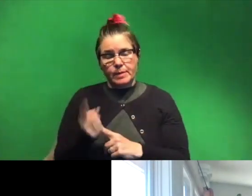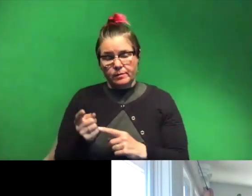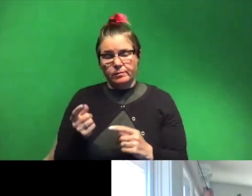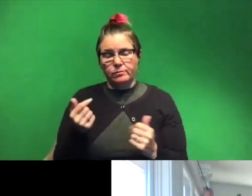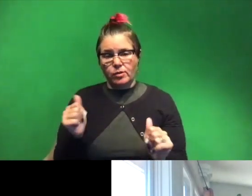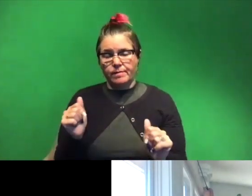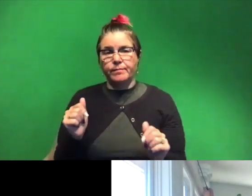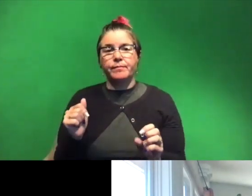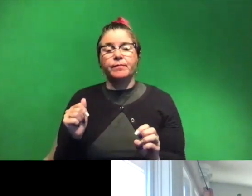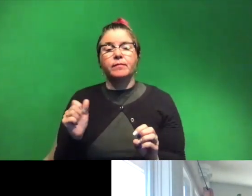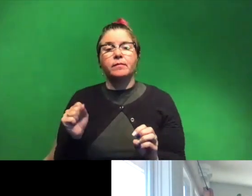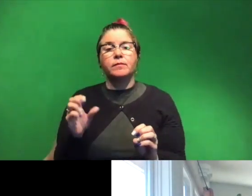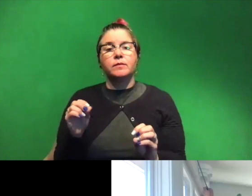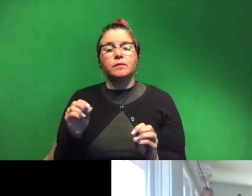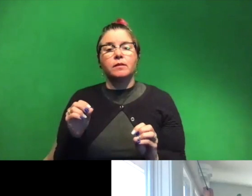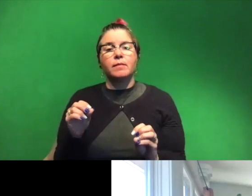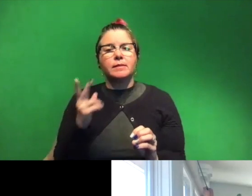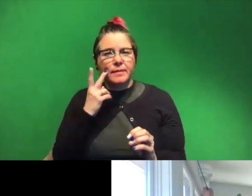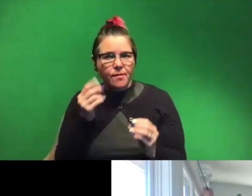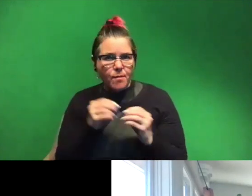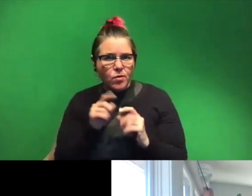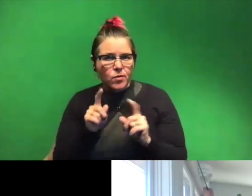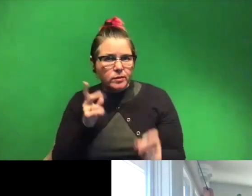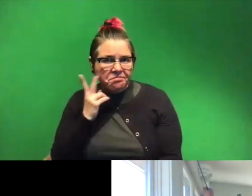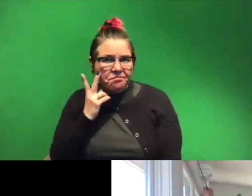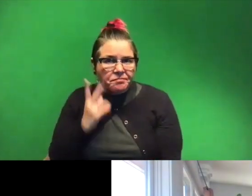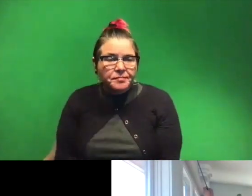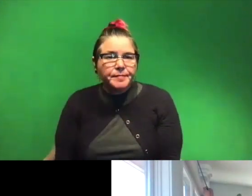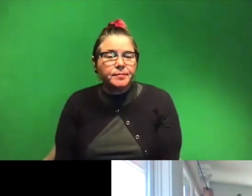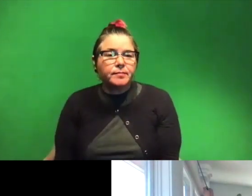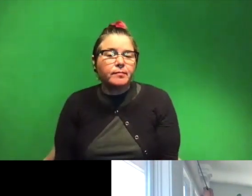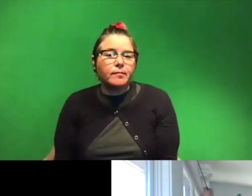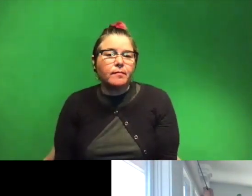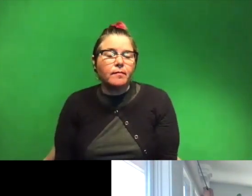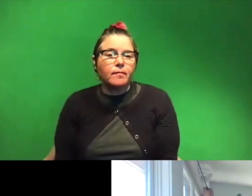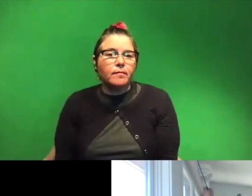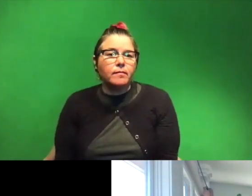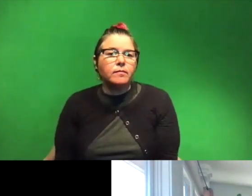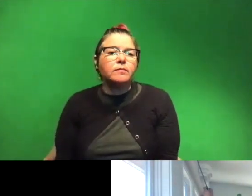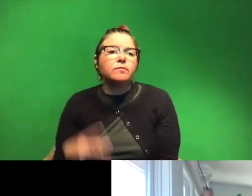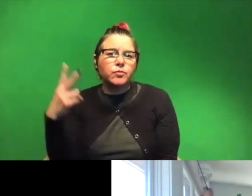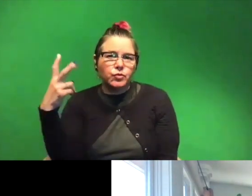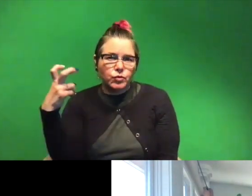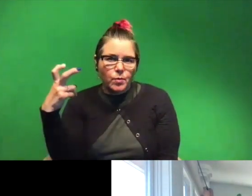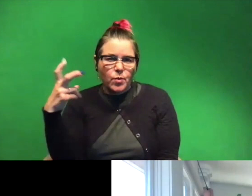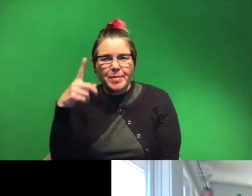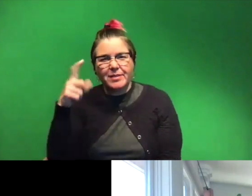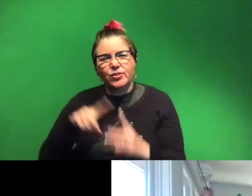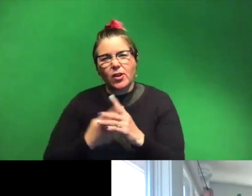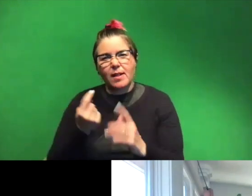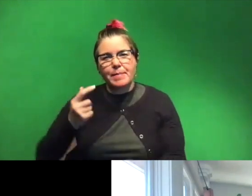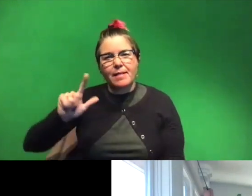so let me see if there's any other pressing questions. Let's do 2 more just because we started a bit